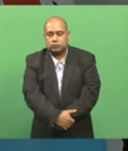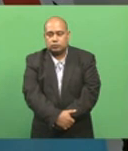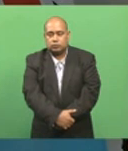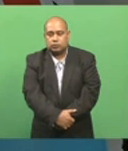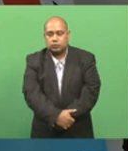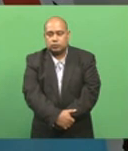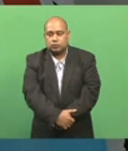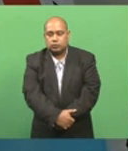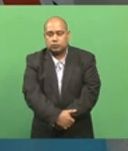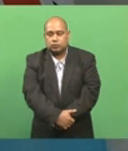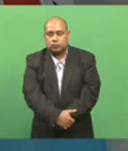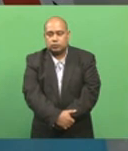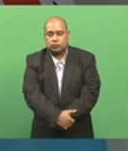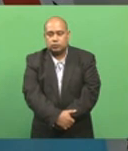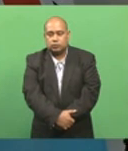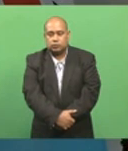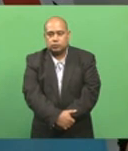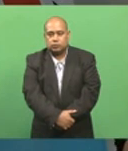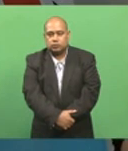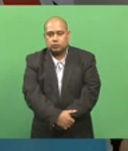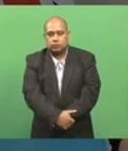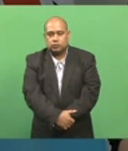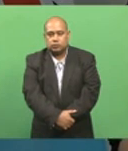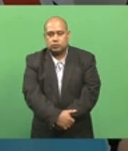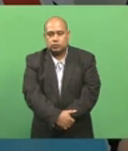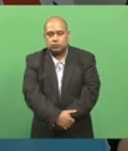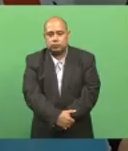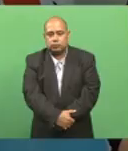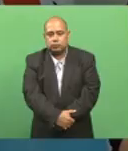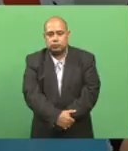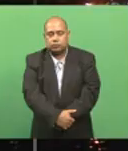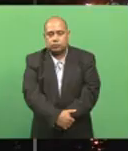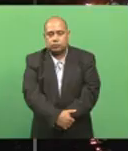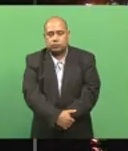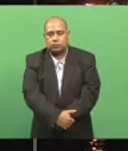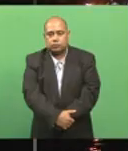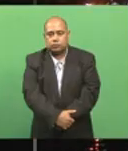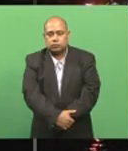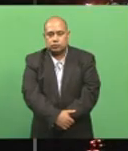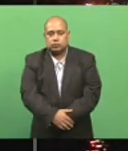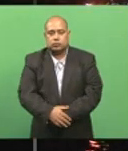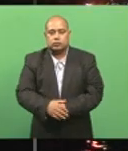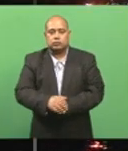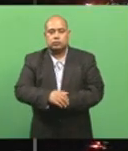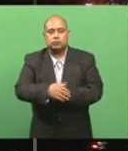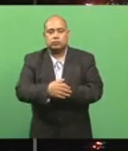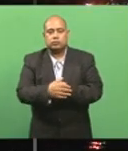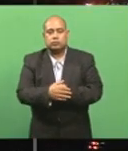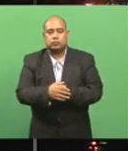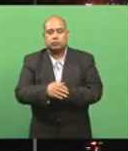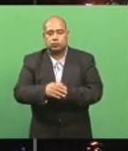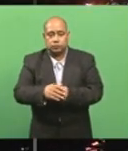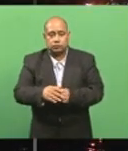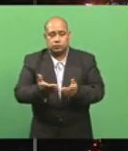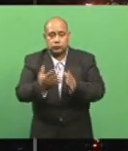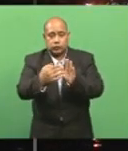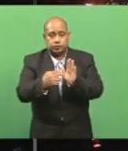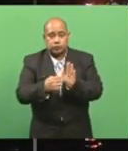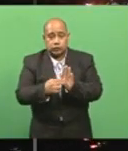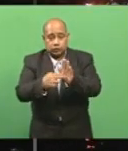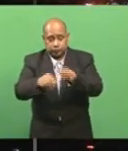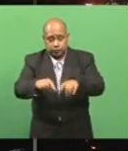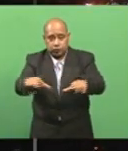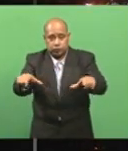parental guidance, supervision, and monitoring of children is paramount. A Nandi magistrate who earlier acquitted